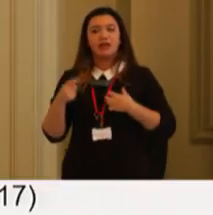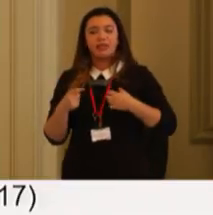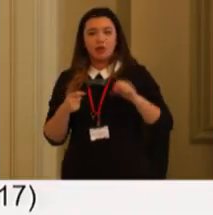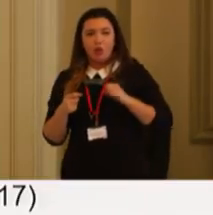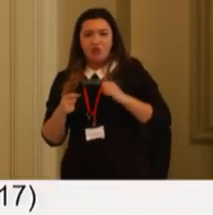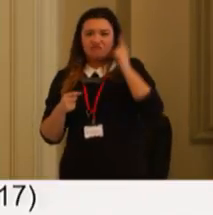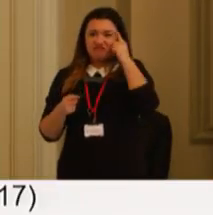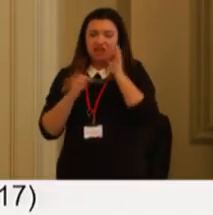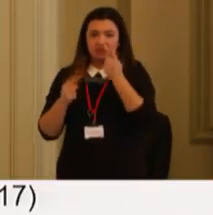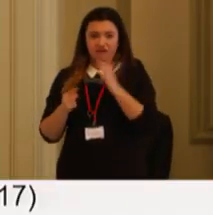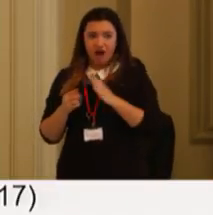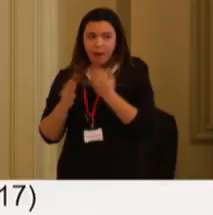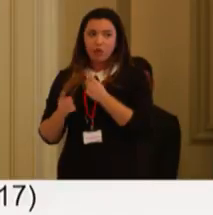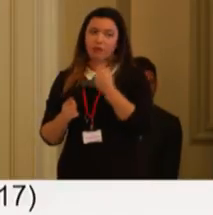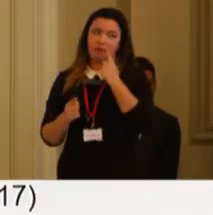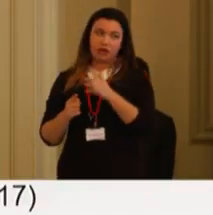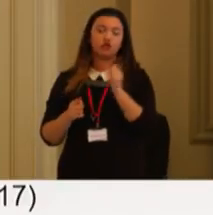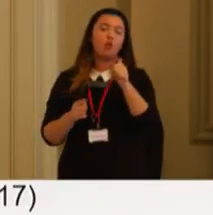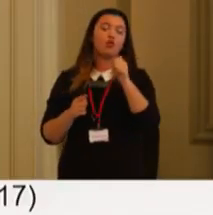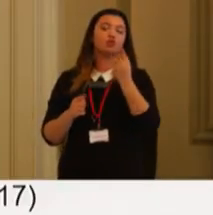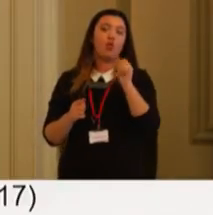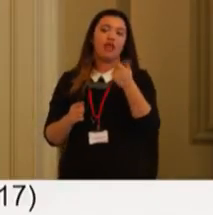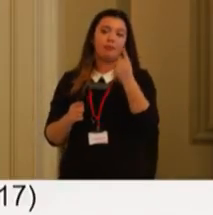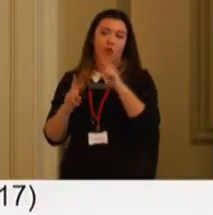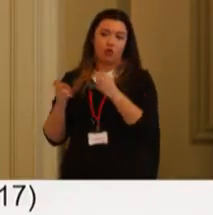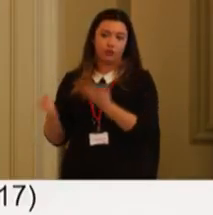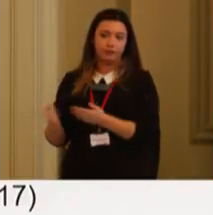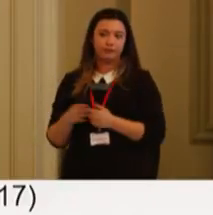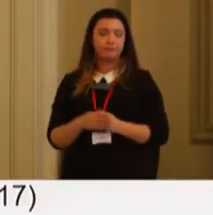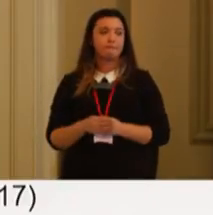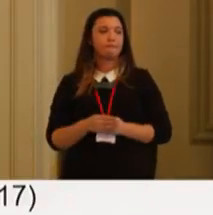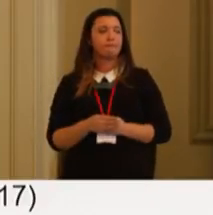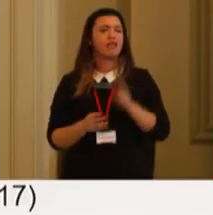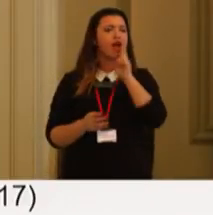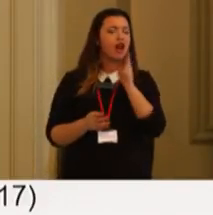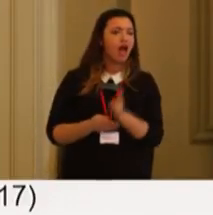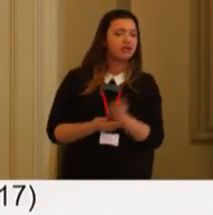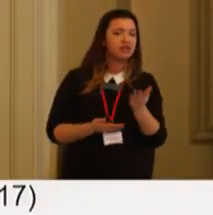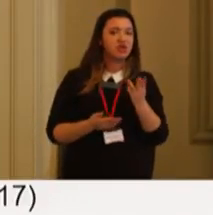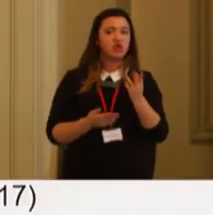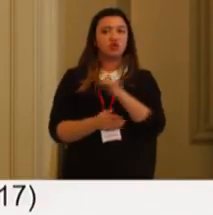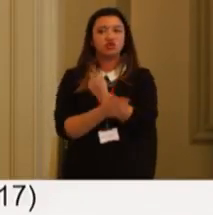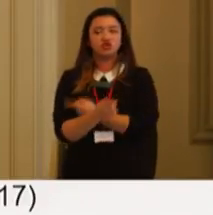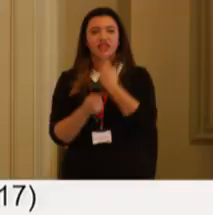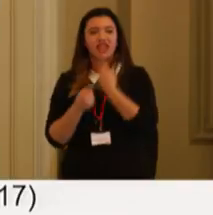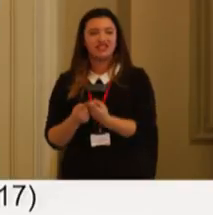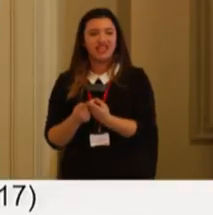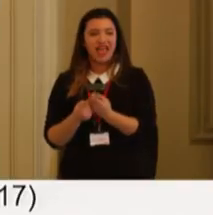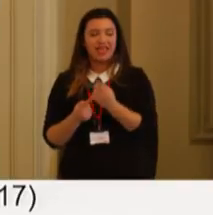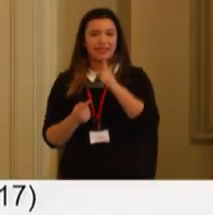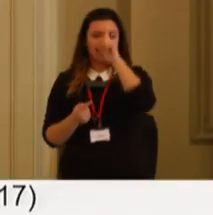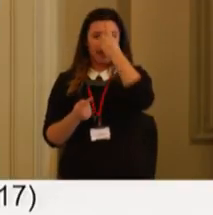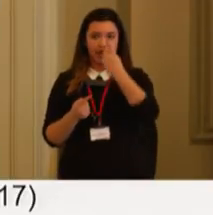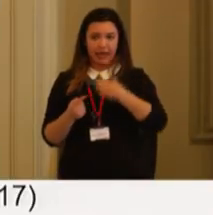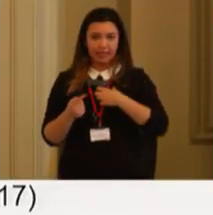positioned while sort of addressing challenges, concerns for their future. Furthermore, sort of decision making